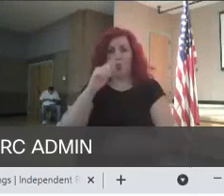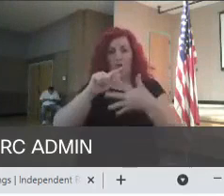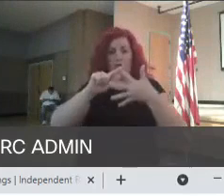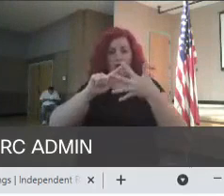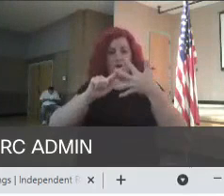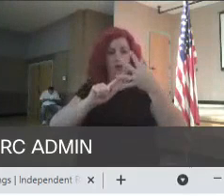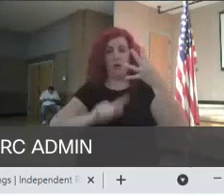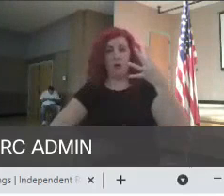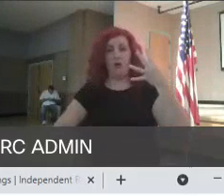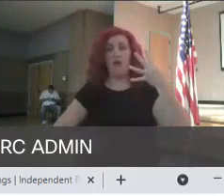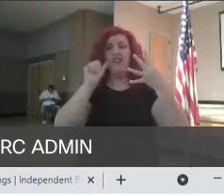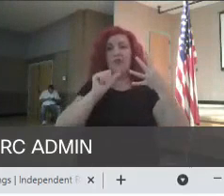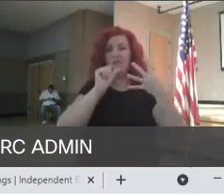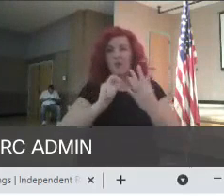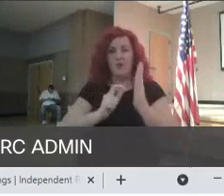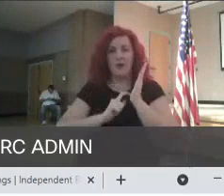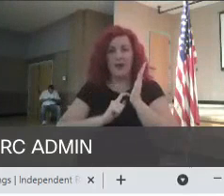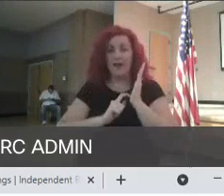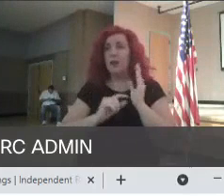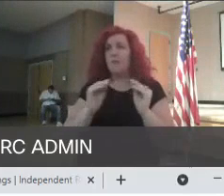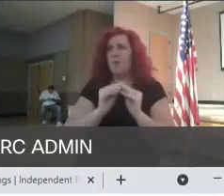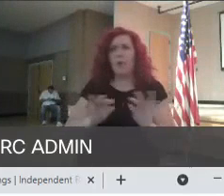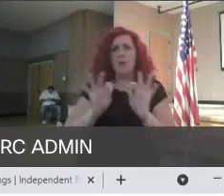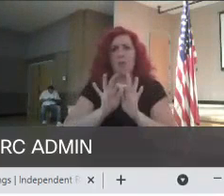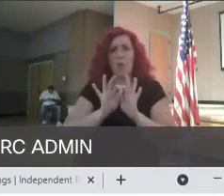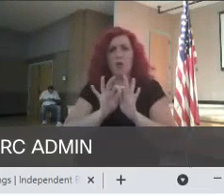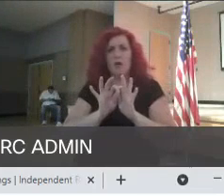the Arizona criteria. More importantly, two of the areas are